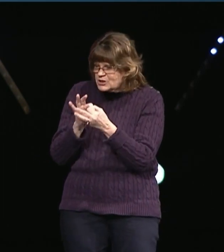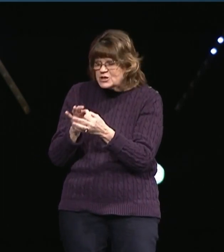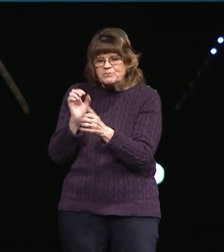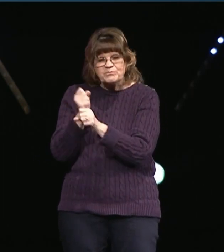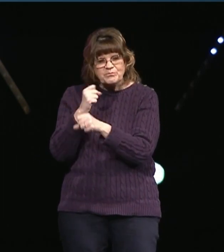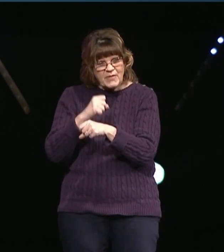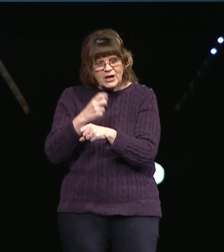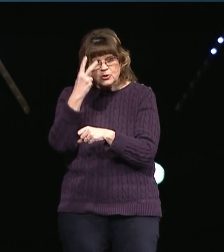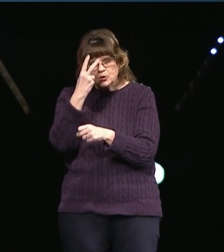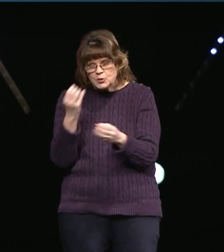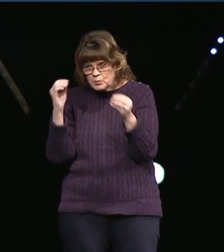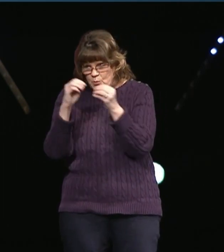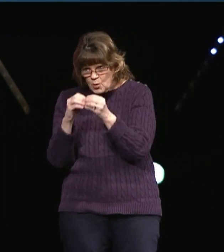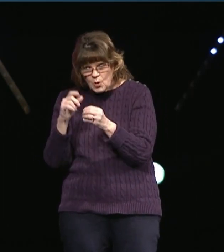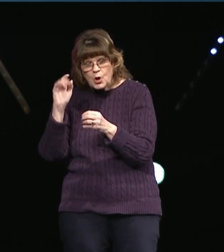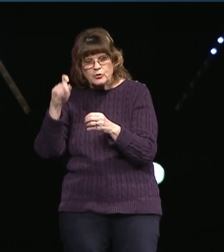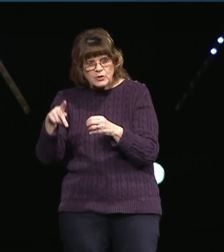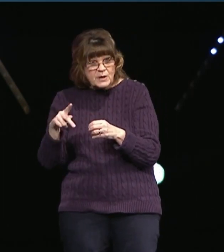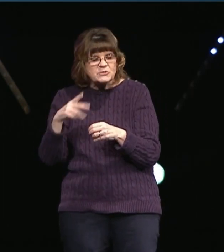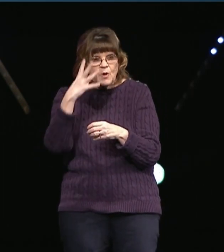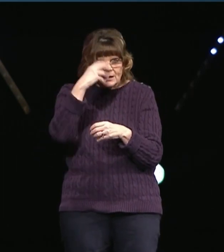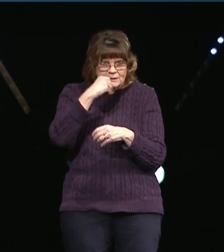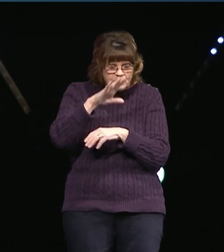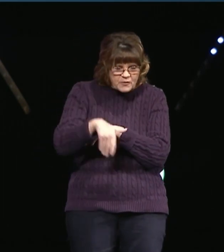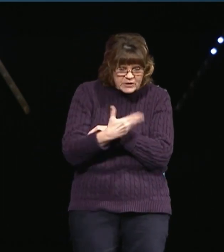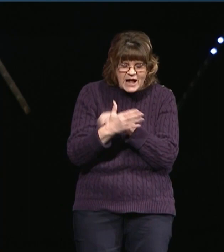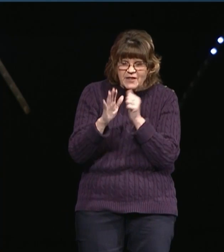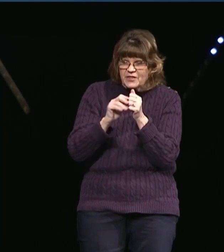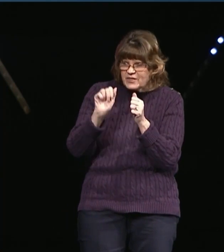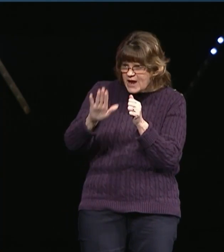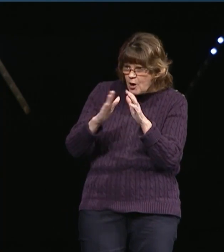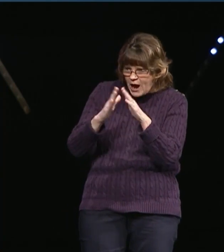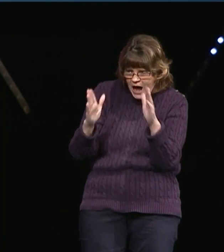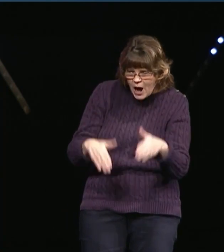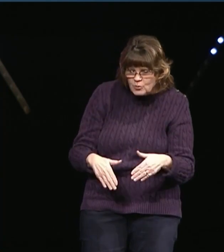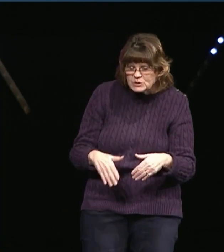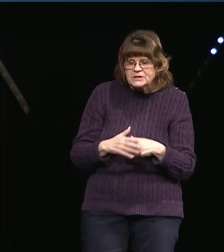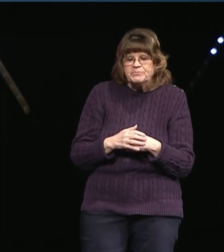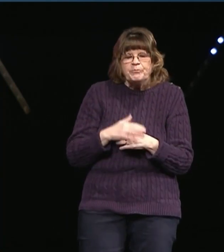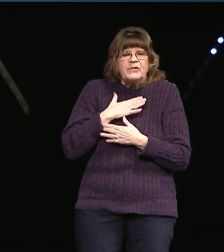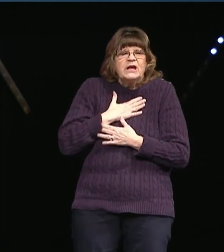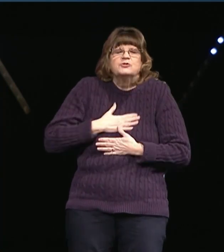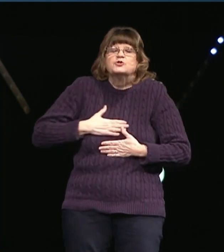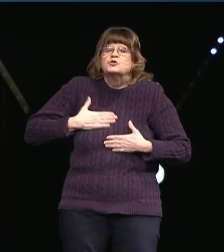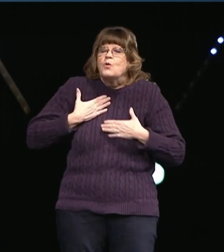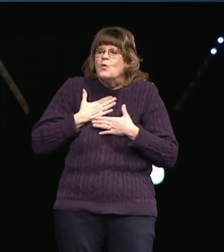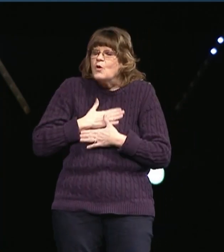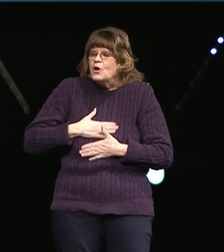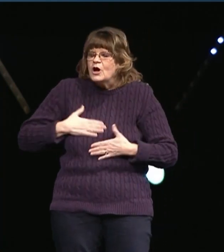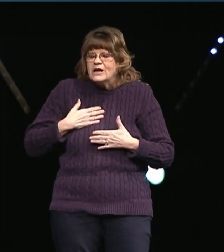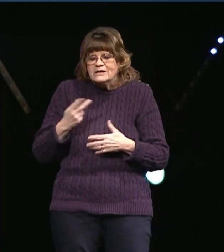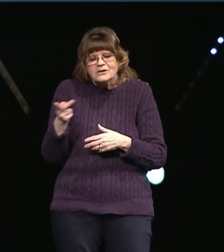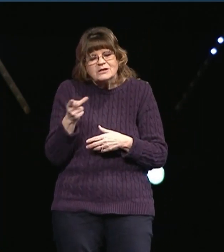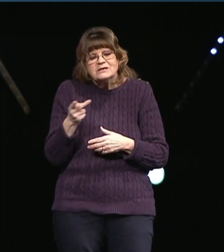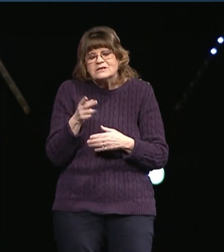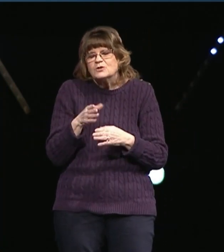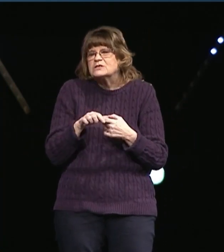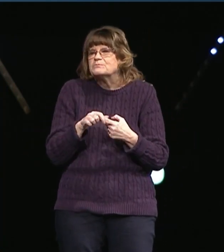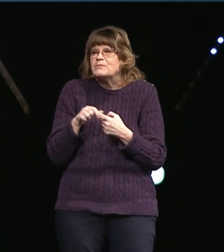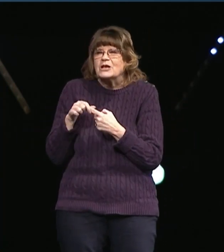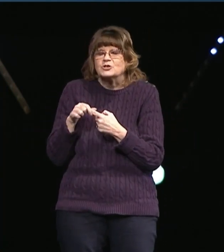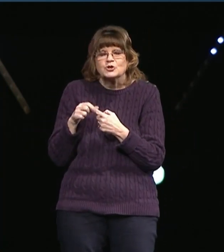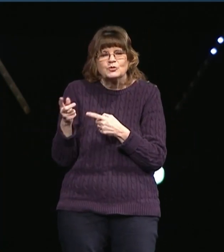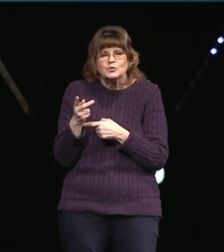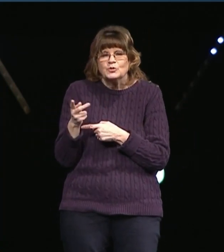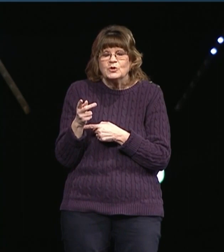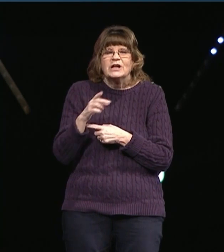other trips where I stayed with Dennis and Mary Lou and enjoyed their hospitality and just did life with them. They're so special. And